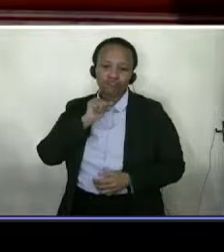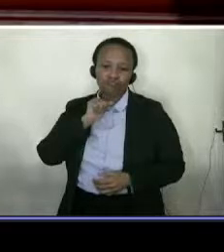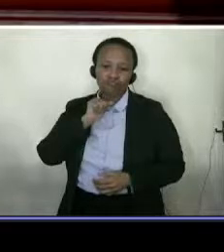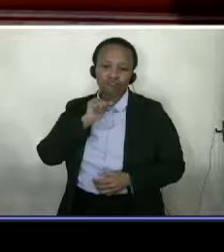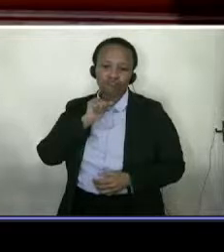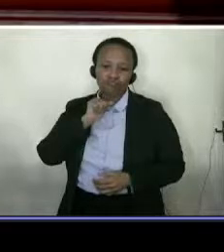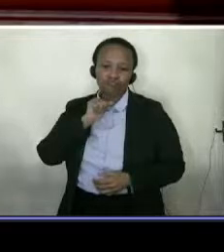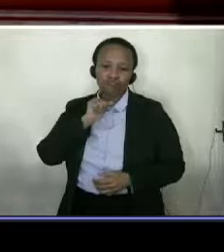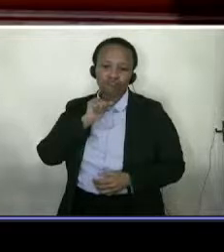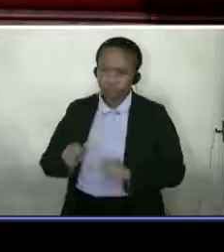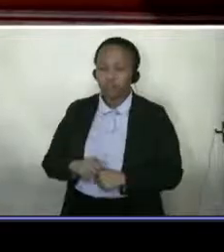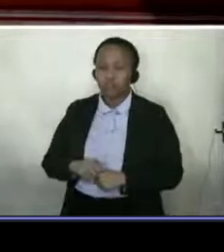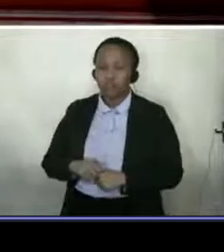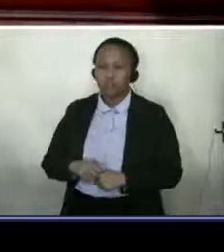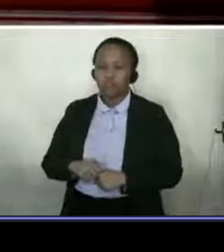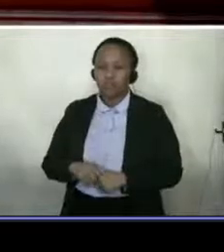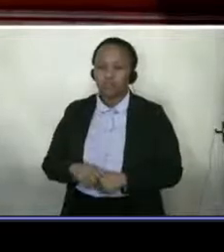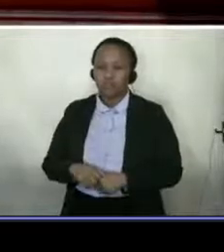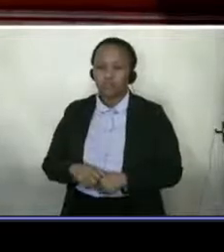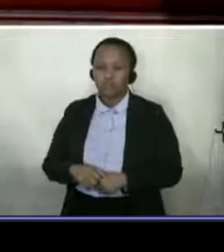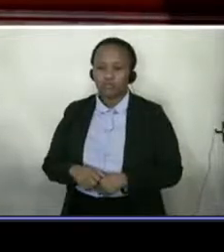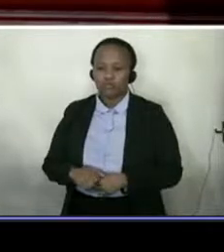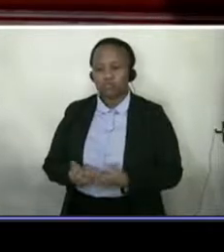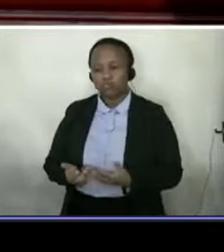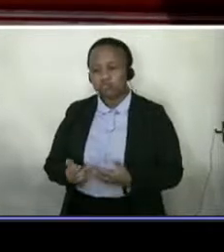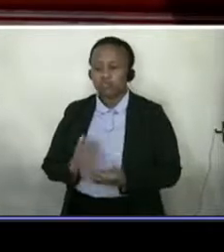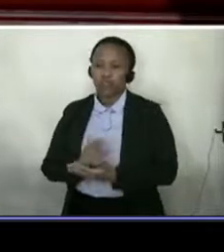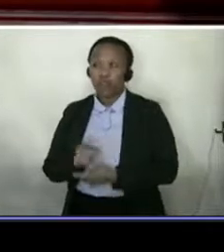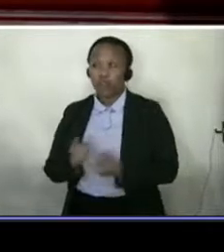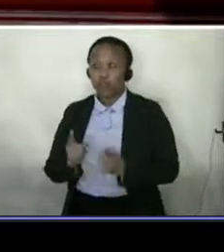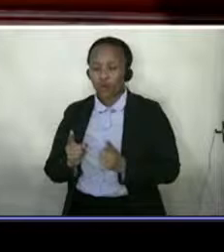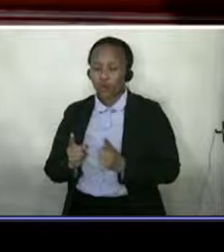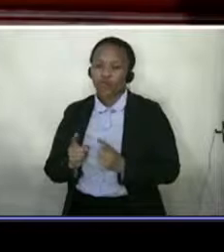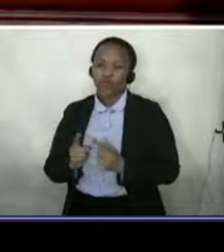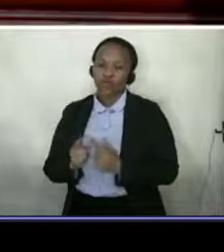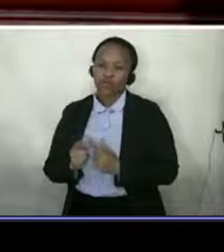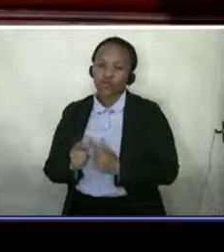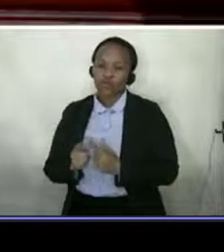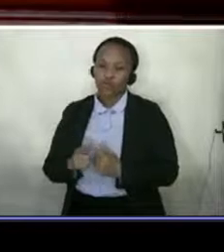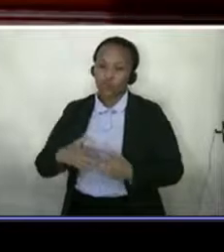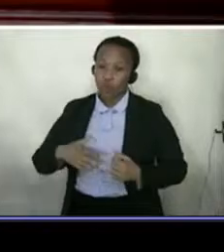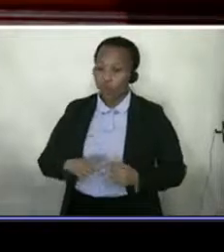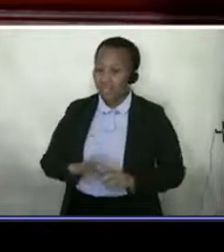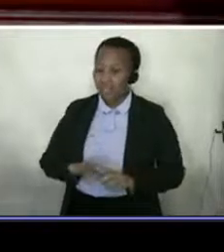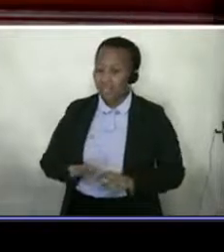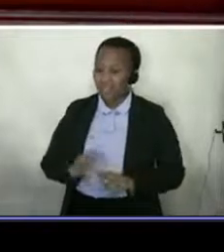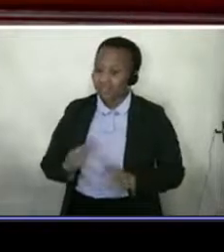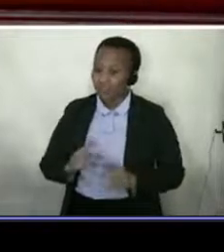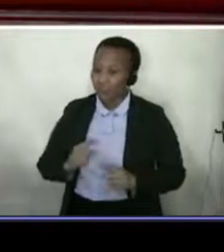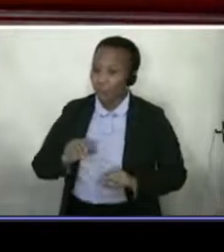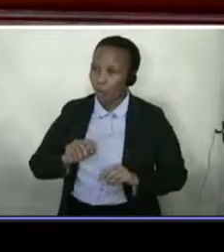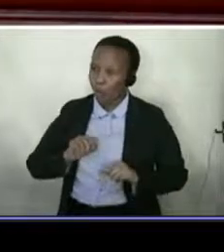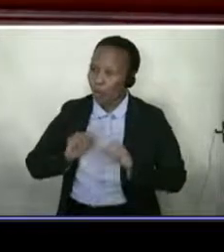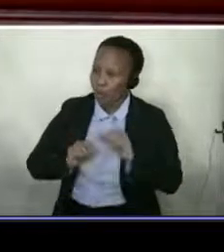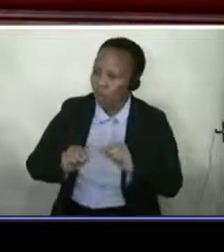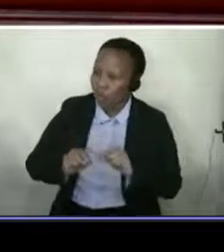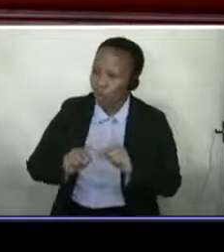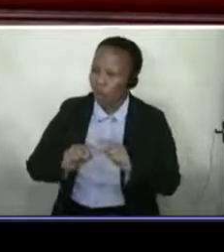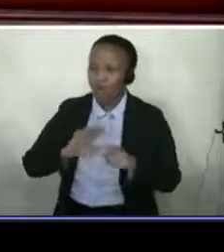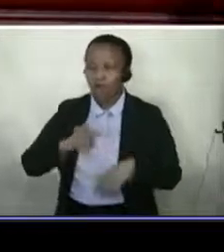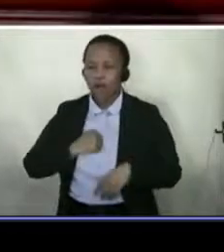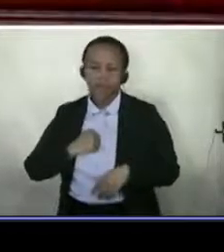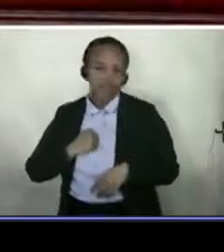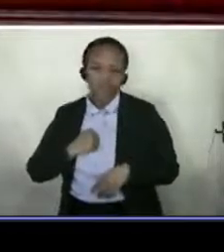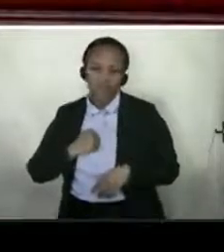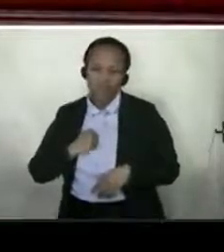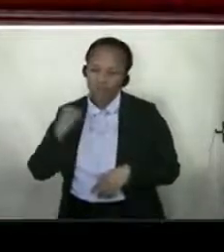oversight structures. Those who would want to grudge us for that, sorry to them. We want to do what we are paid to do. Thank you